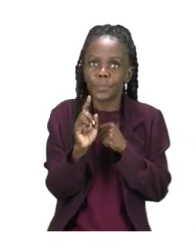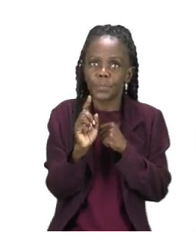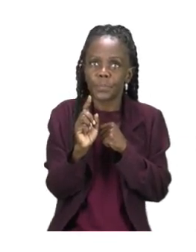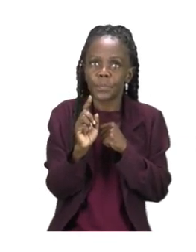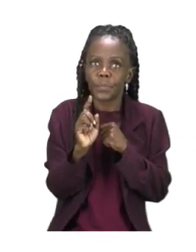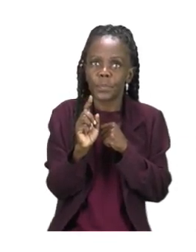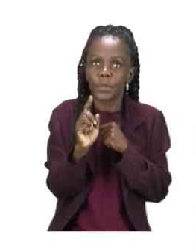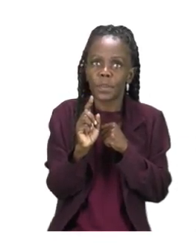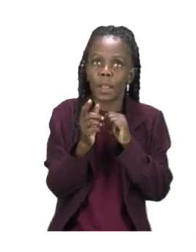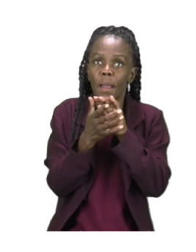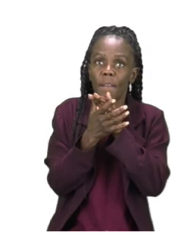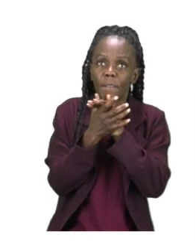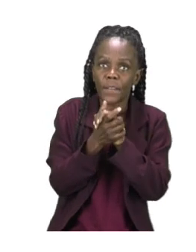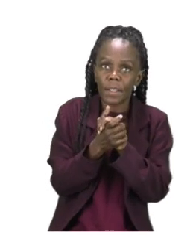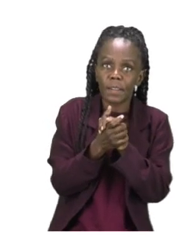your,